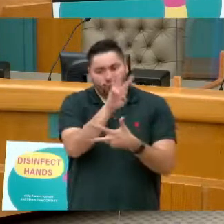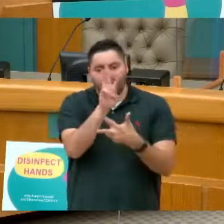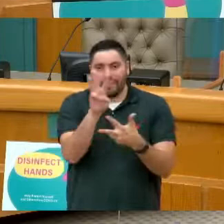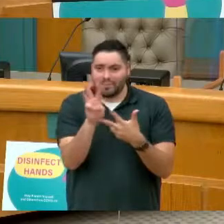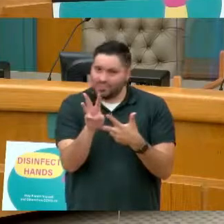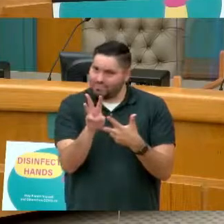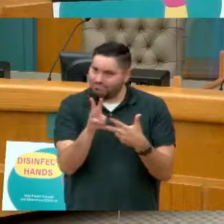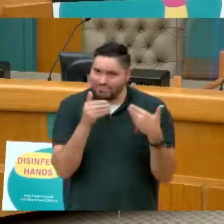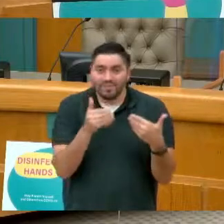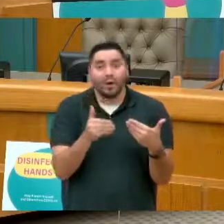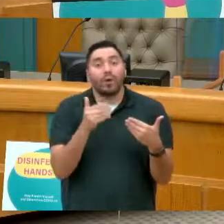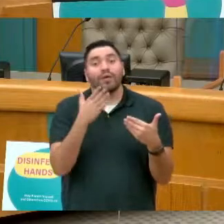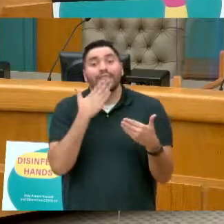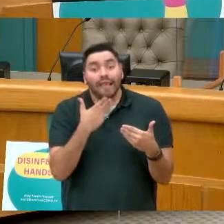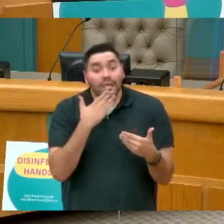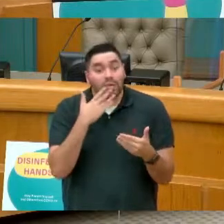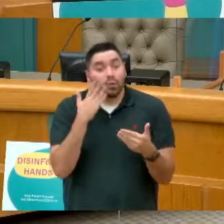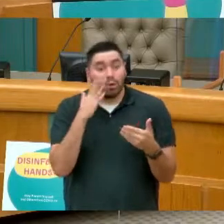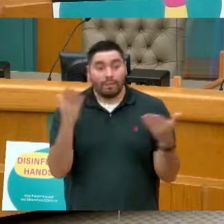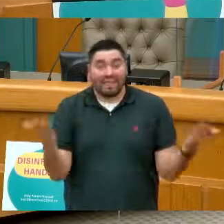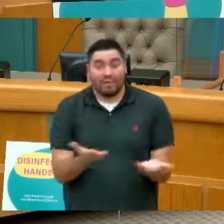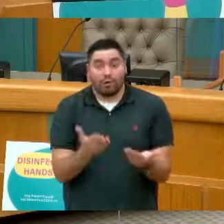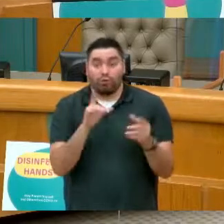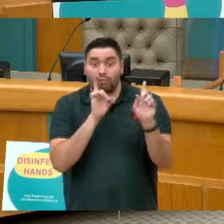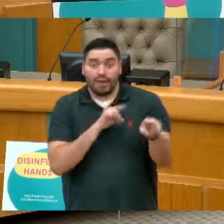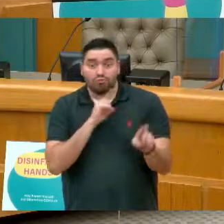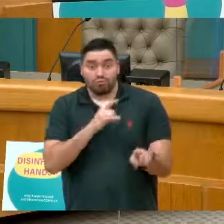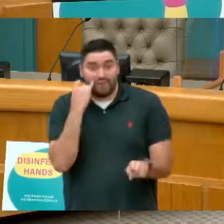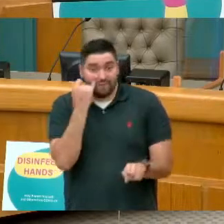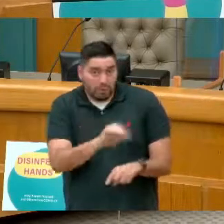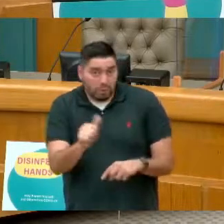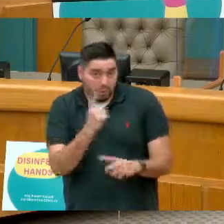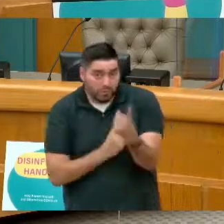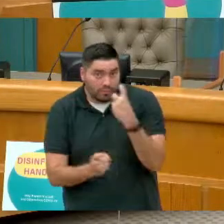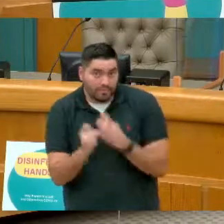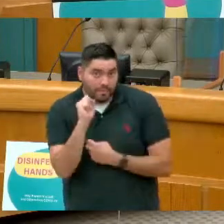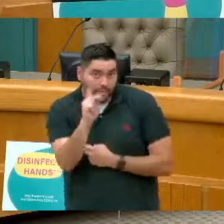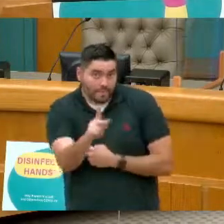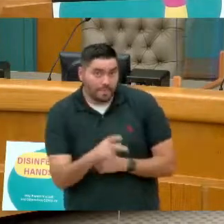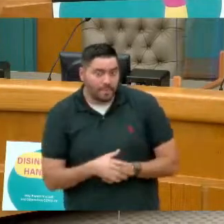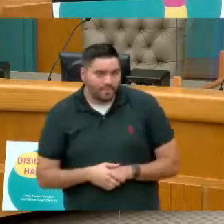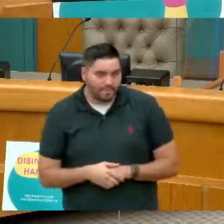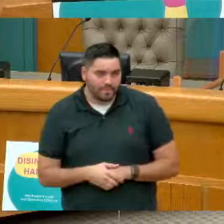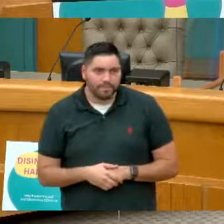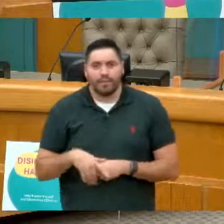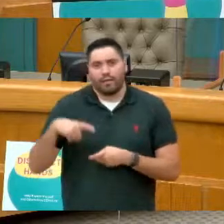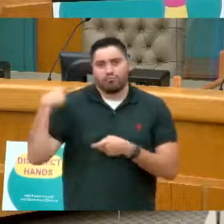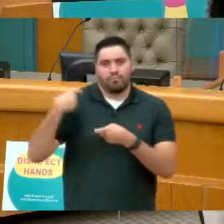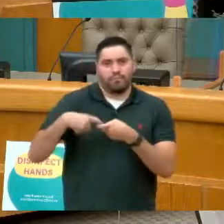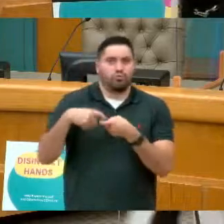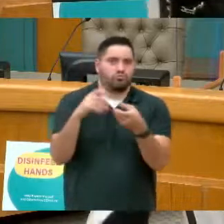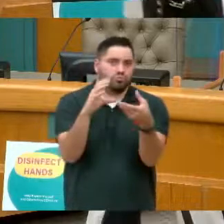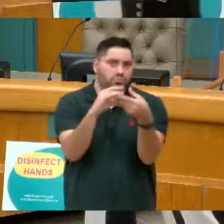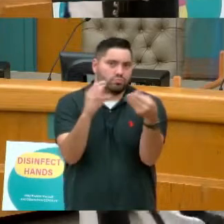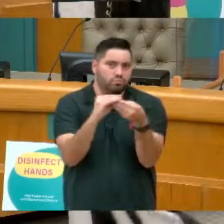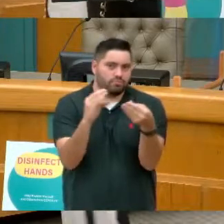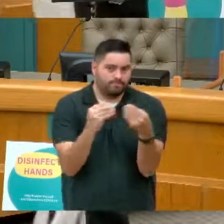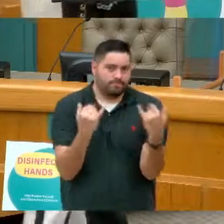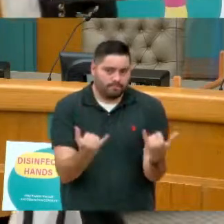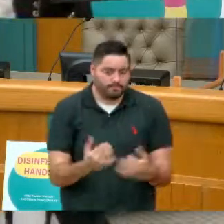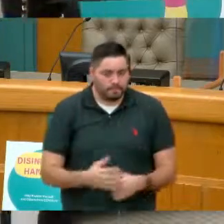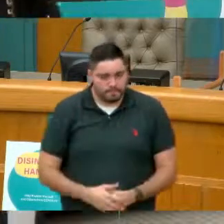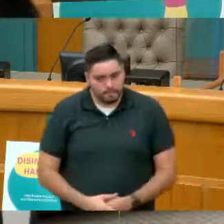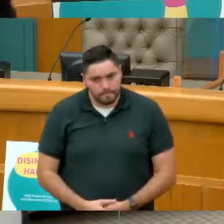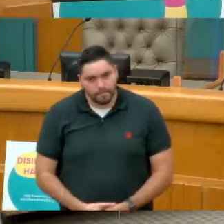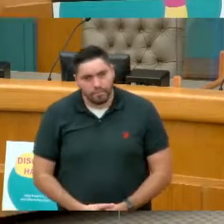themselves. So thank you to Director Rodriguez, Dr. Dante Gonzalez, and everybody at City County Public Health for putting in the time and